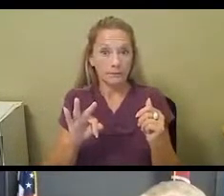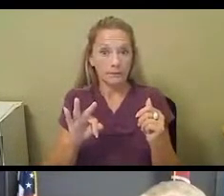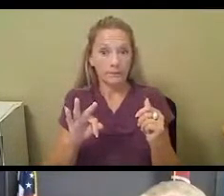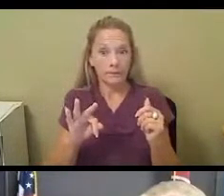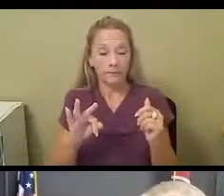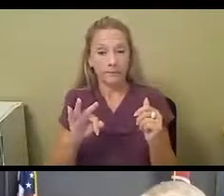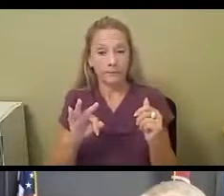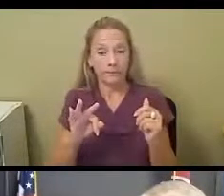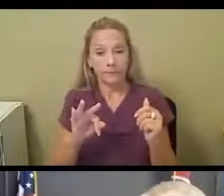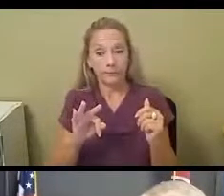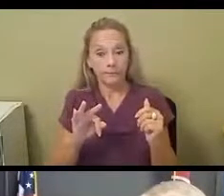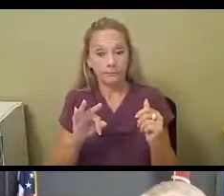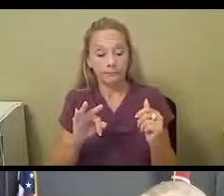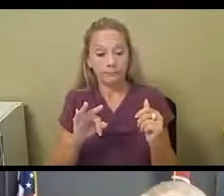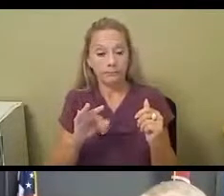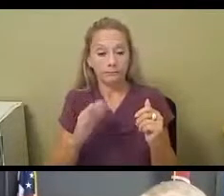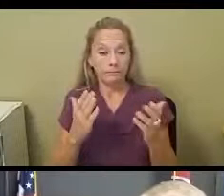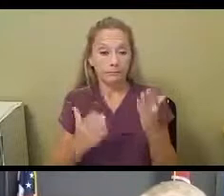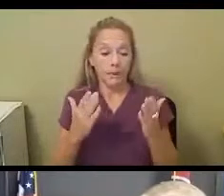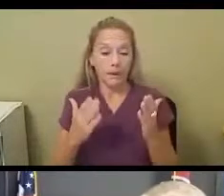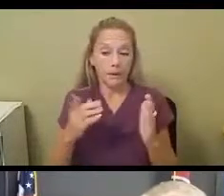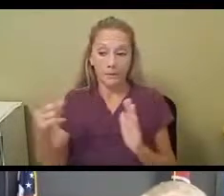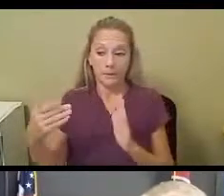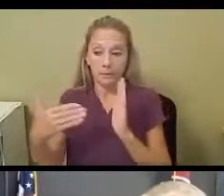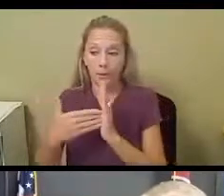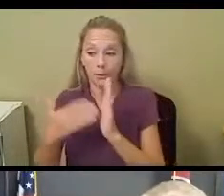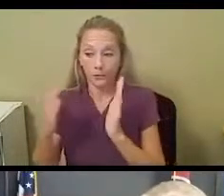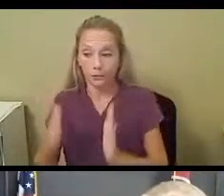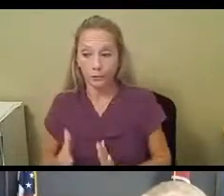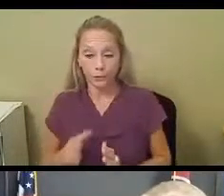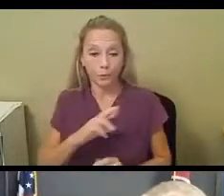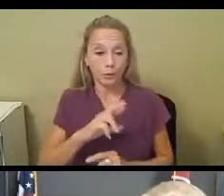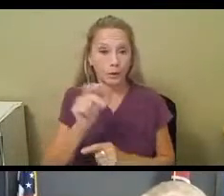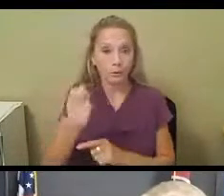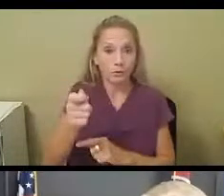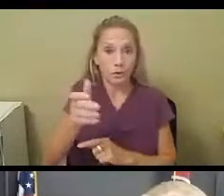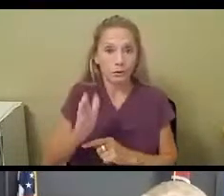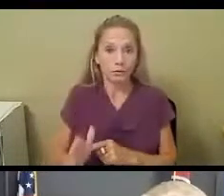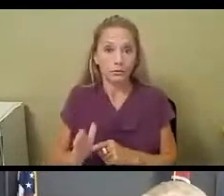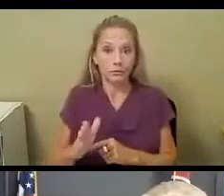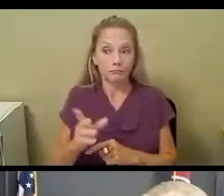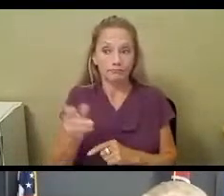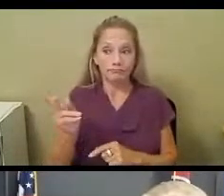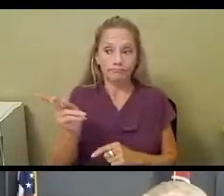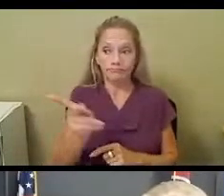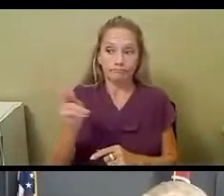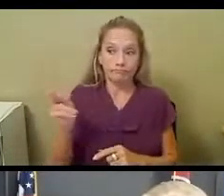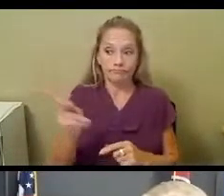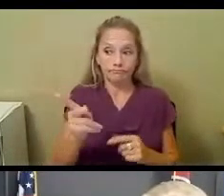aggressive action would be from prosecutors and a judge if it ever got to that level.